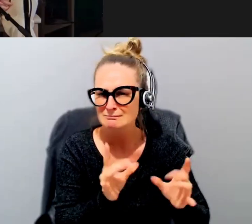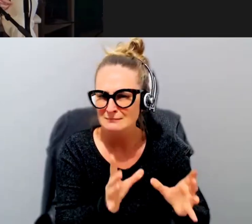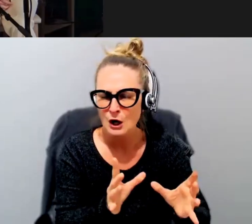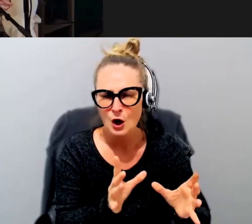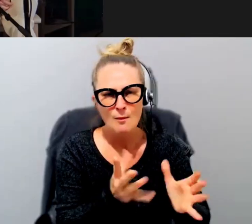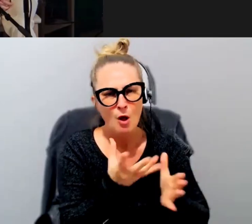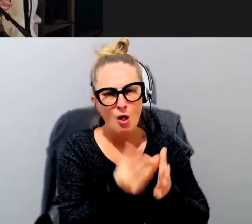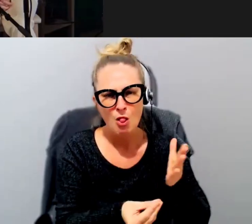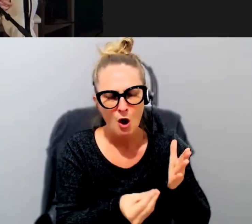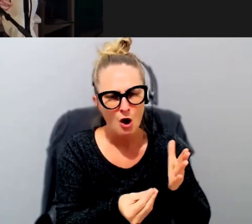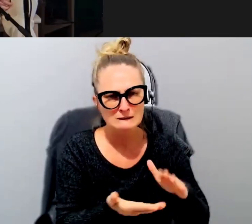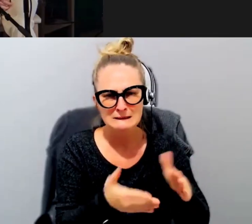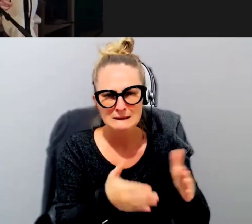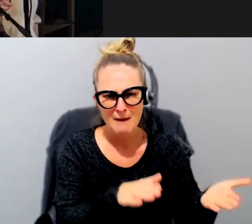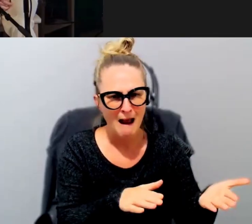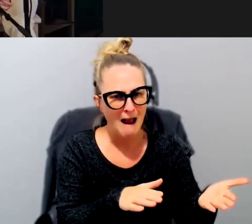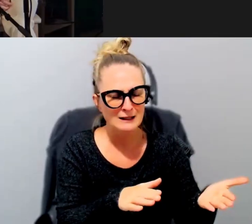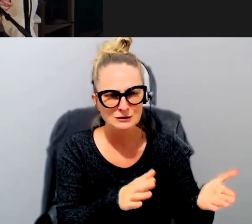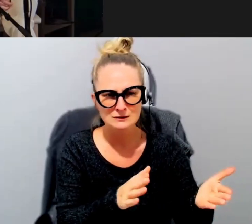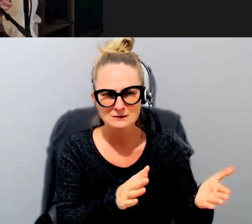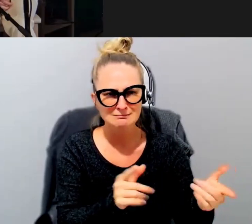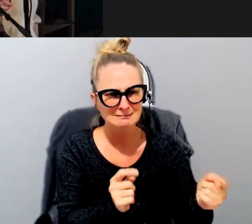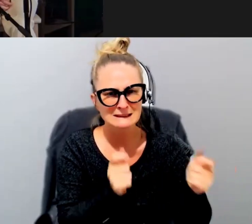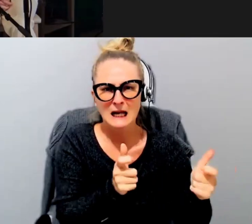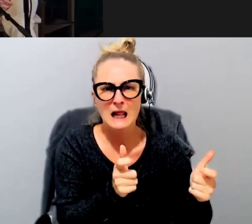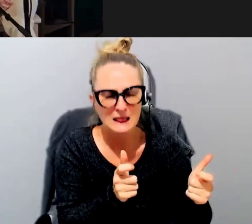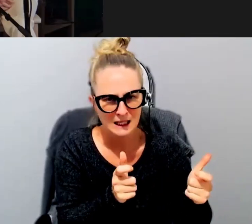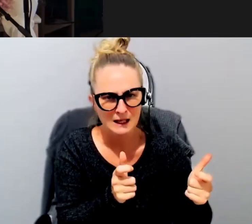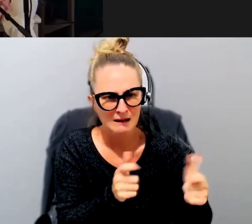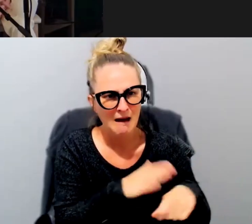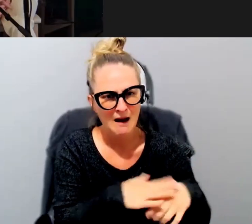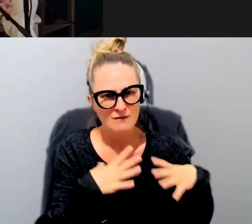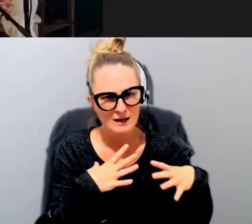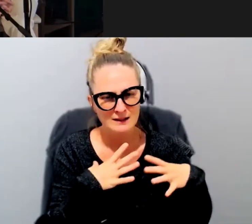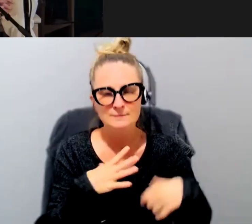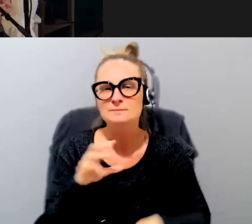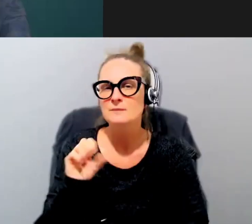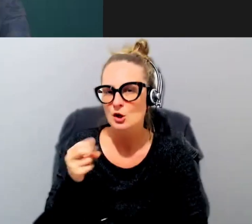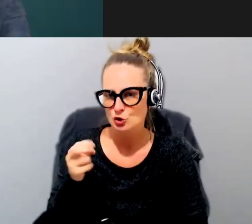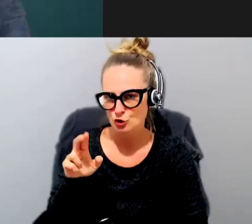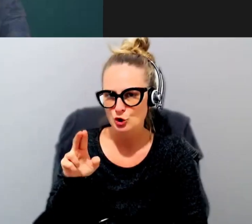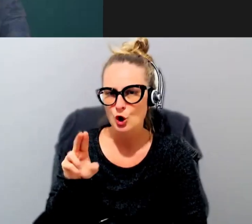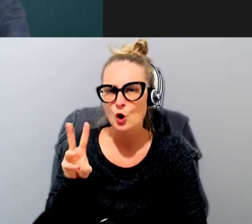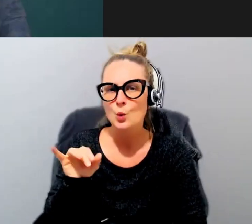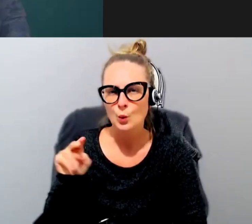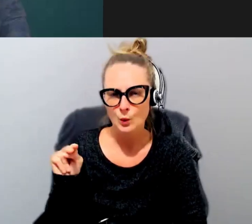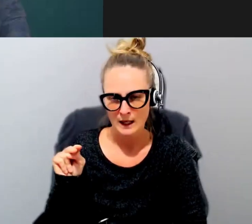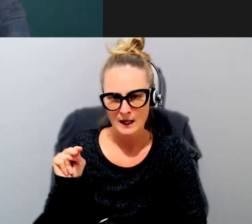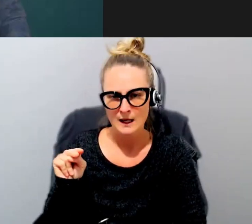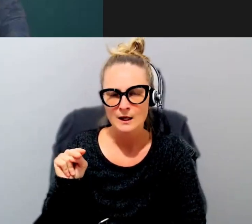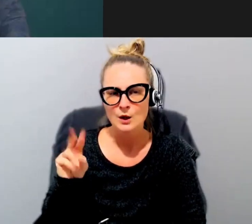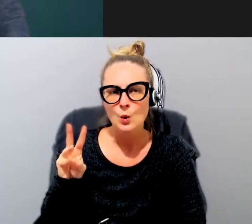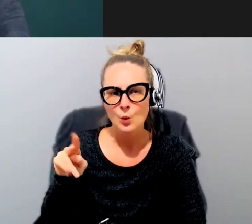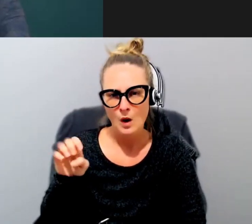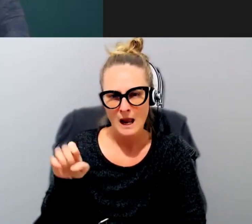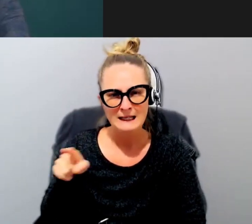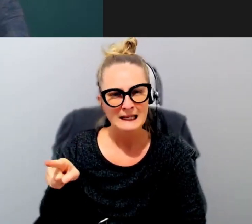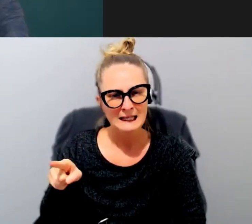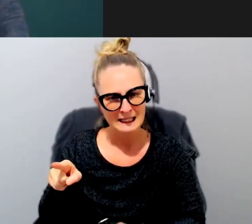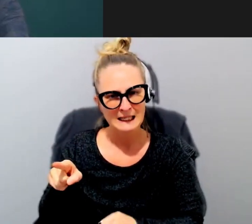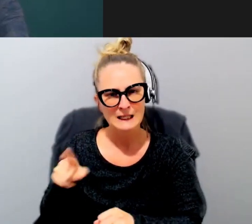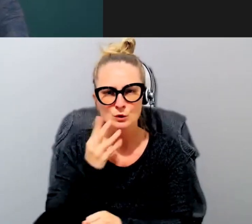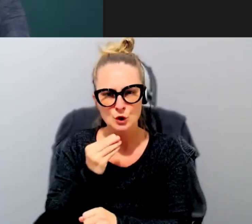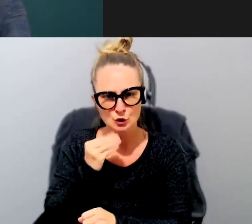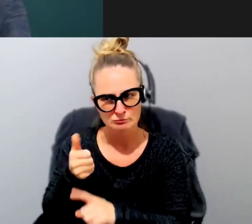suddenly when he was on vacation. And, yeah. So Sherwin Wine was the rabbi who founded Humanistic Judaism. So as